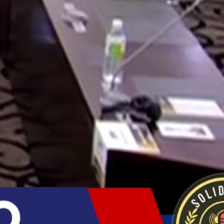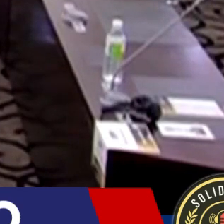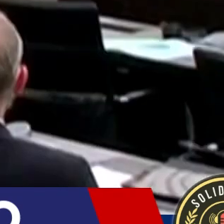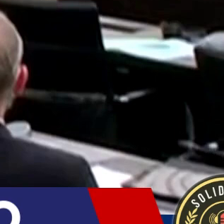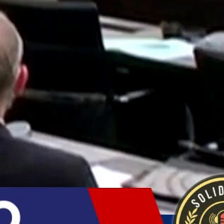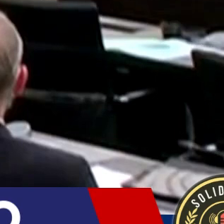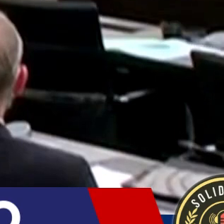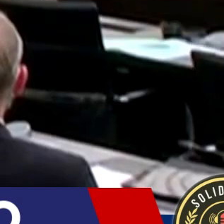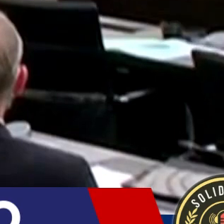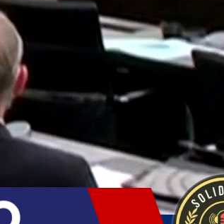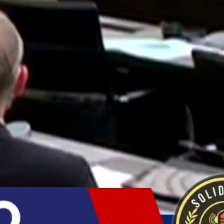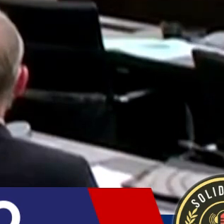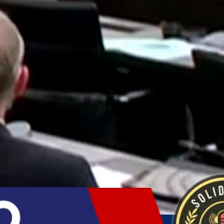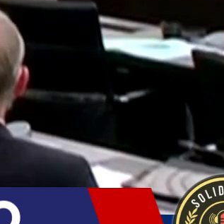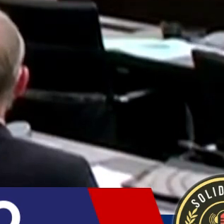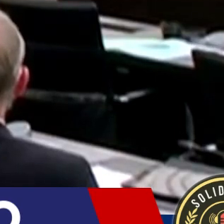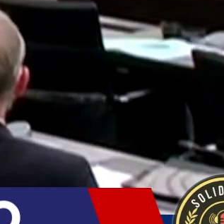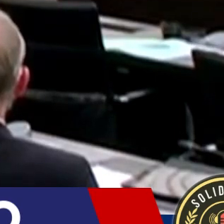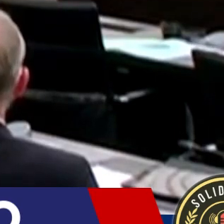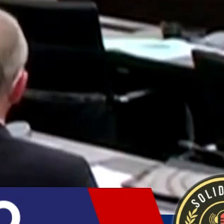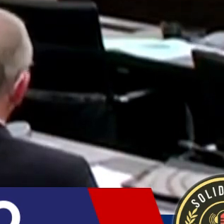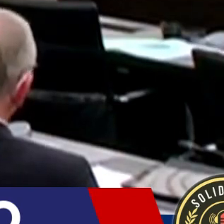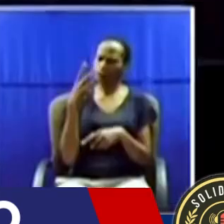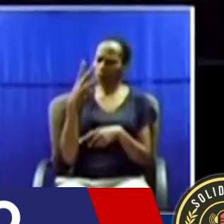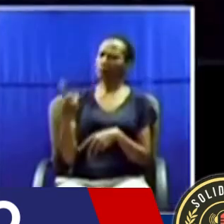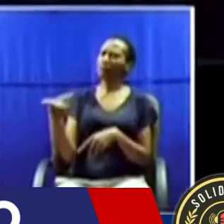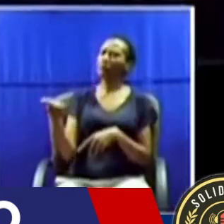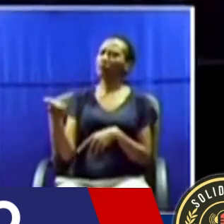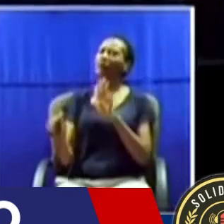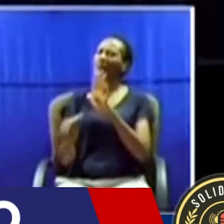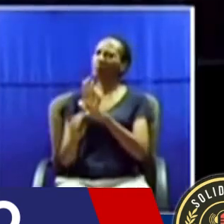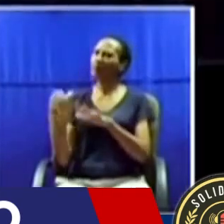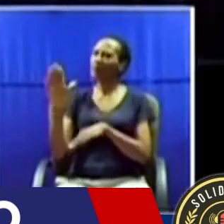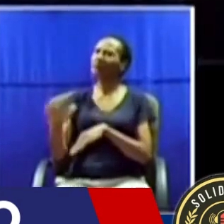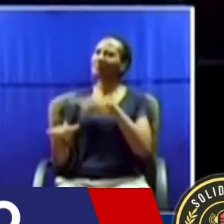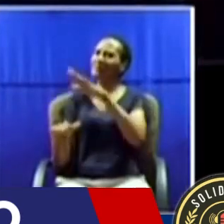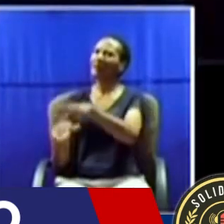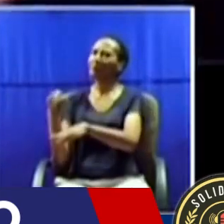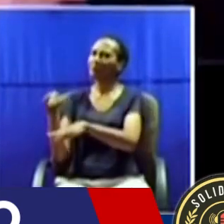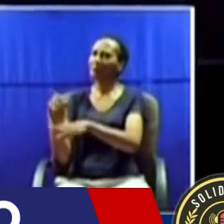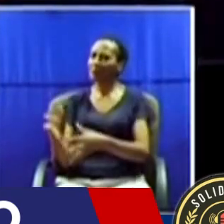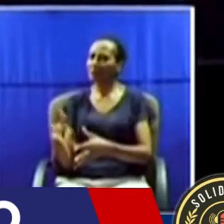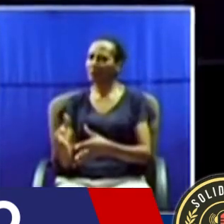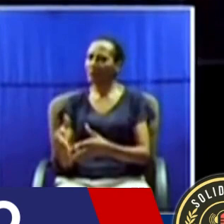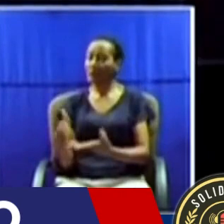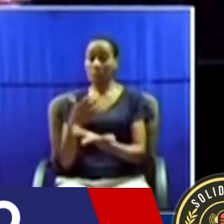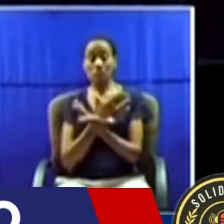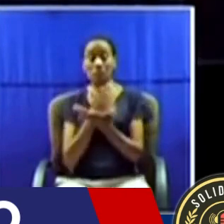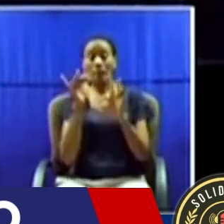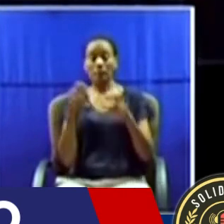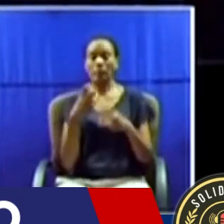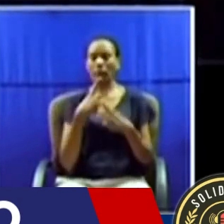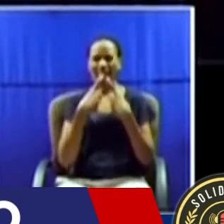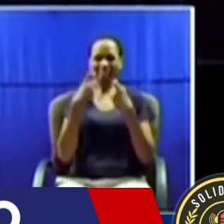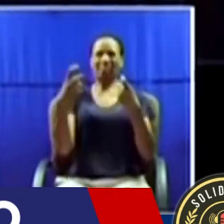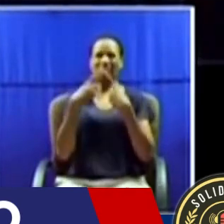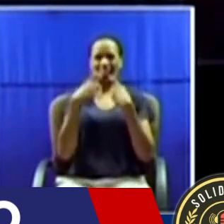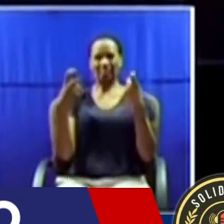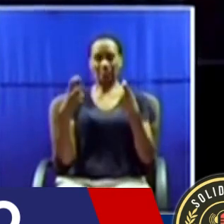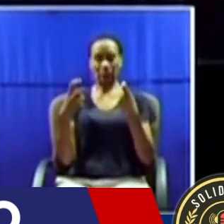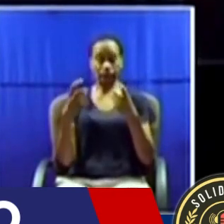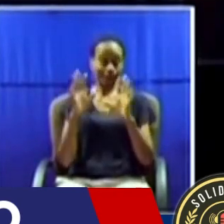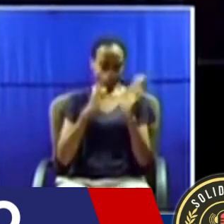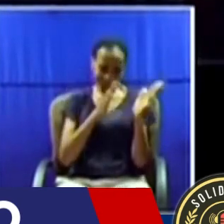war in Ukraine and concern of possible Western sanctions, Ramaphosa ordered a judicial probe led by a retired judge.